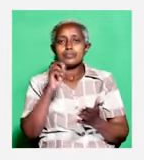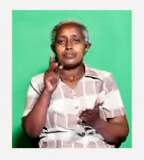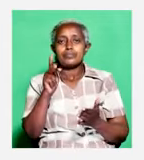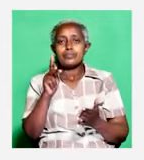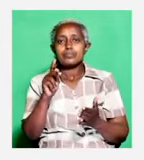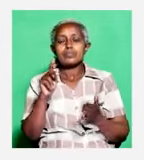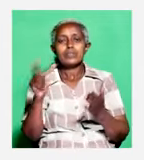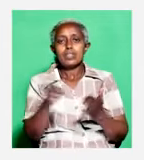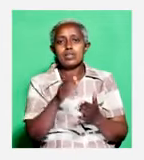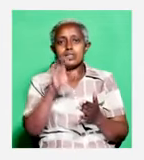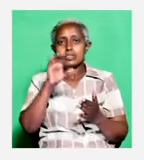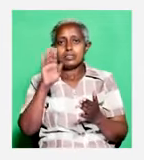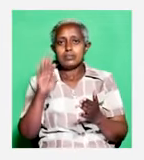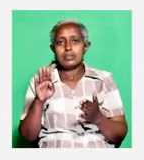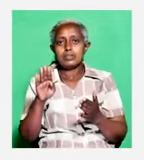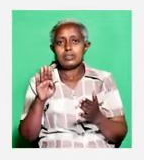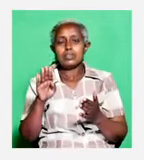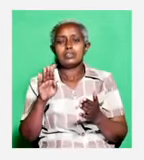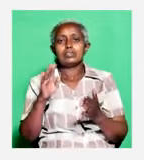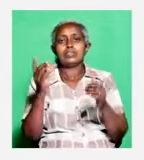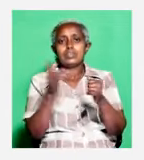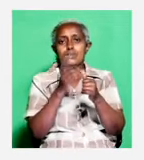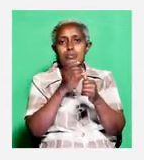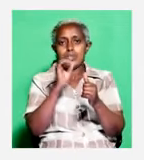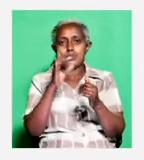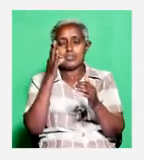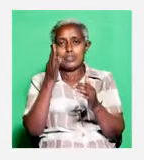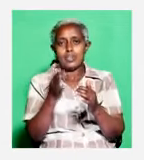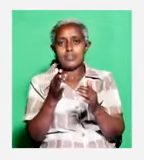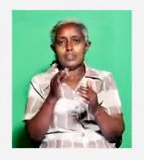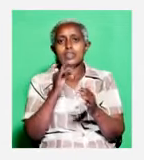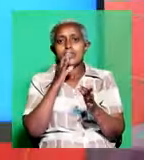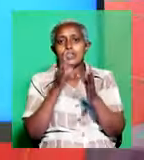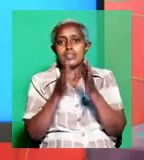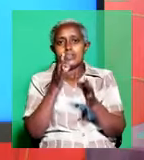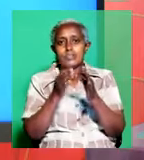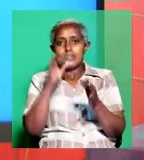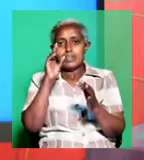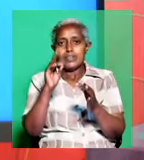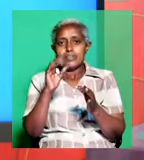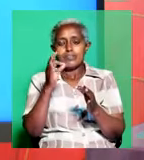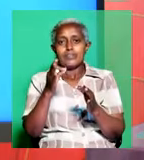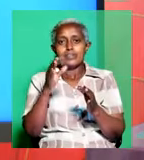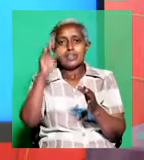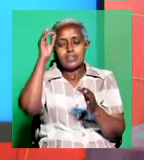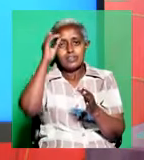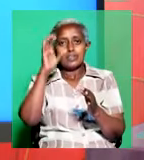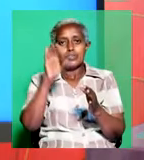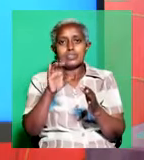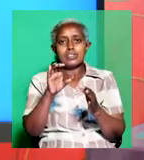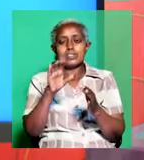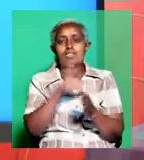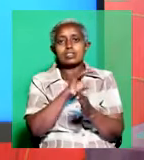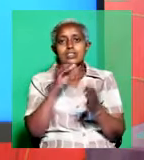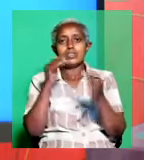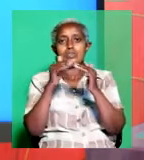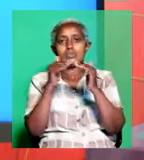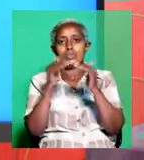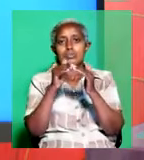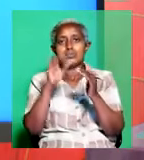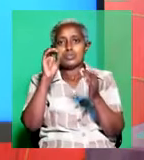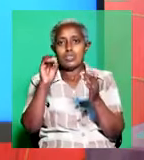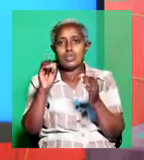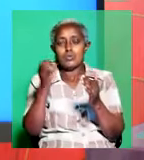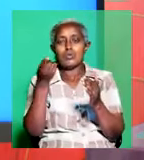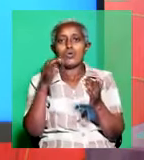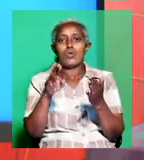Okay, let C be in the domain of f if f derivative of C is equal to